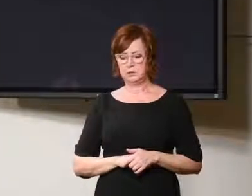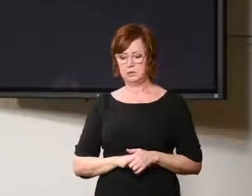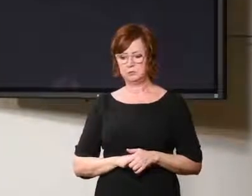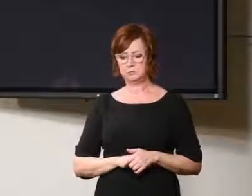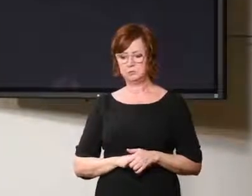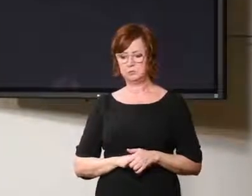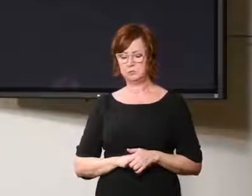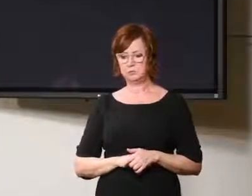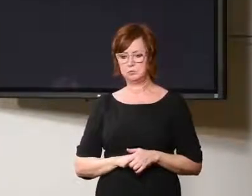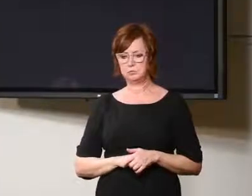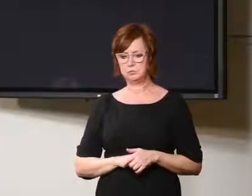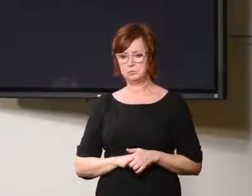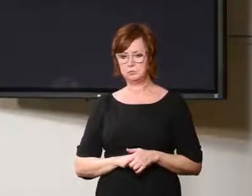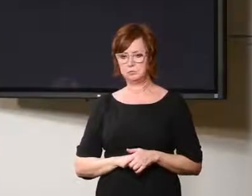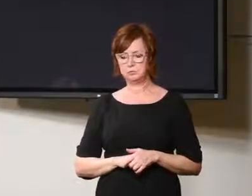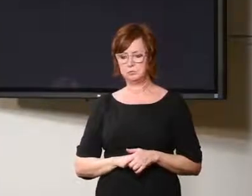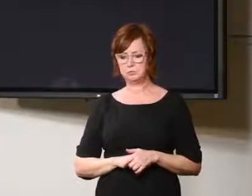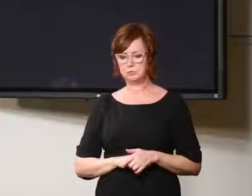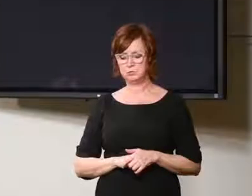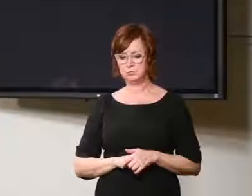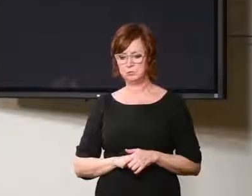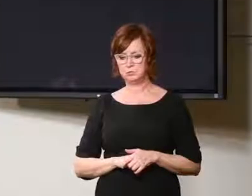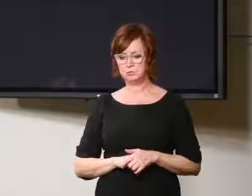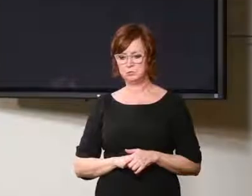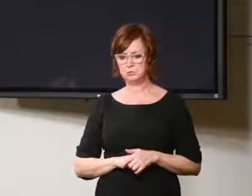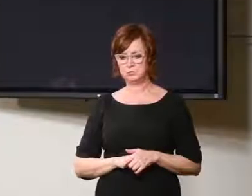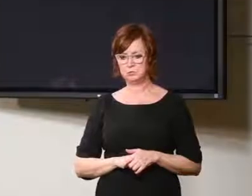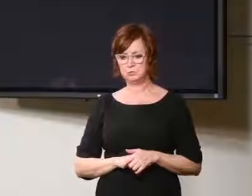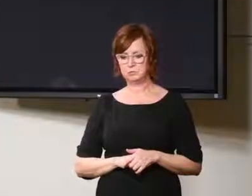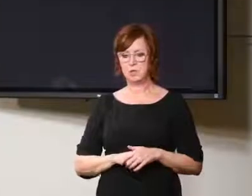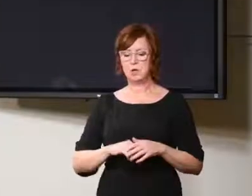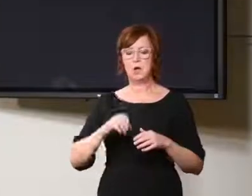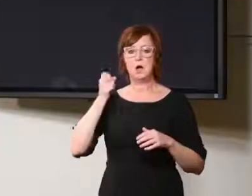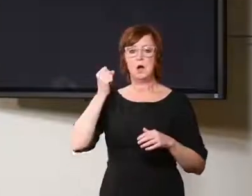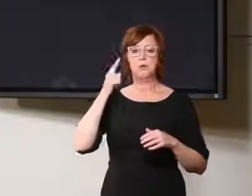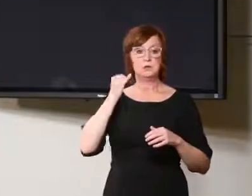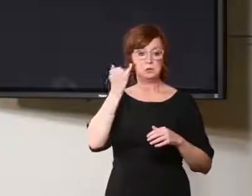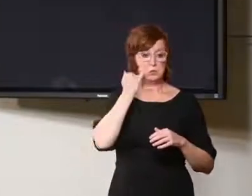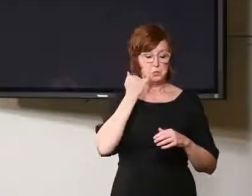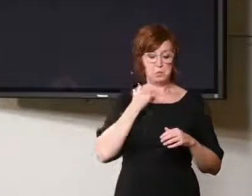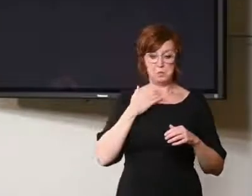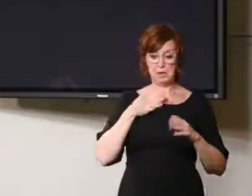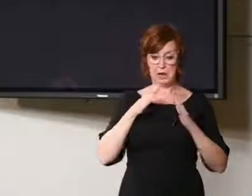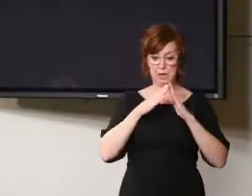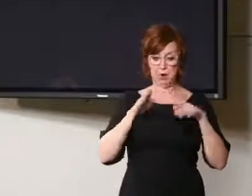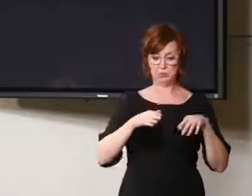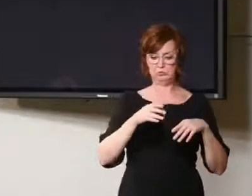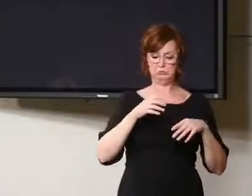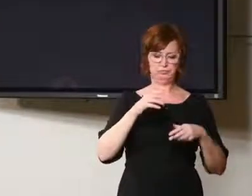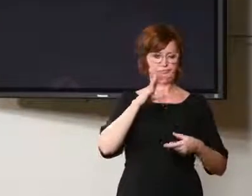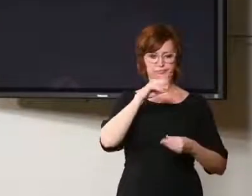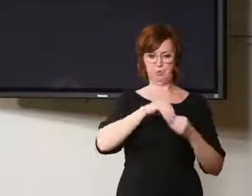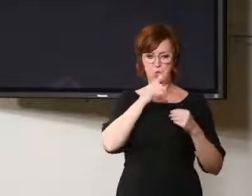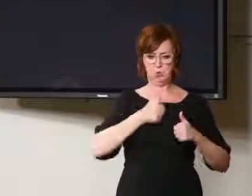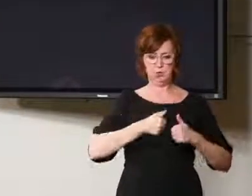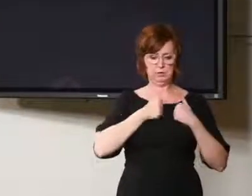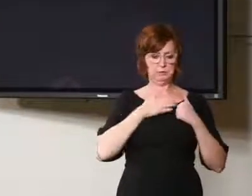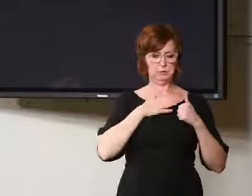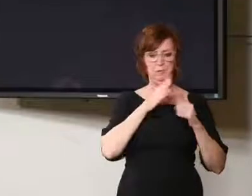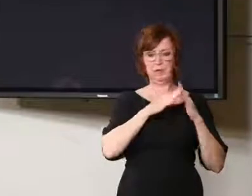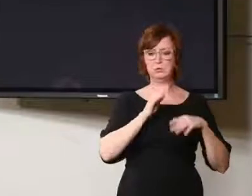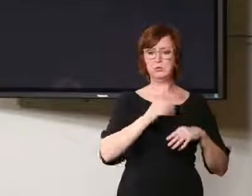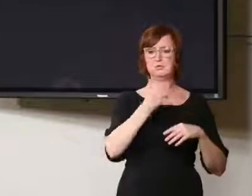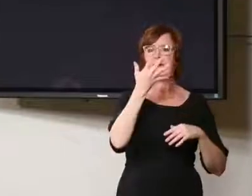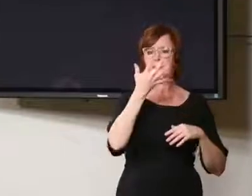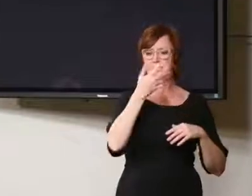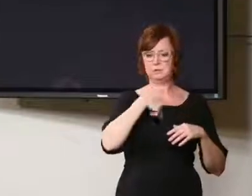to for a walk, you may be walking closer together as a household, but you should be physically distant from others. But if we